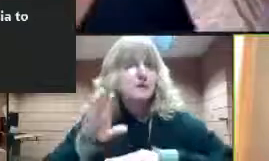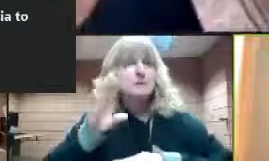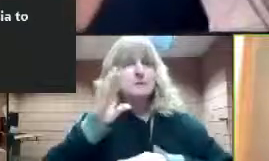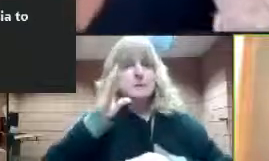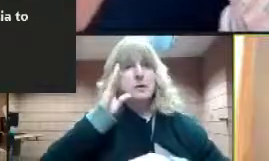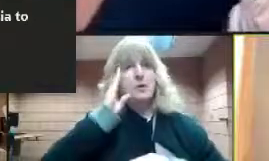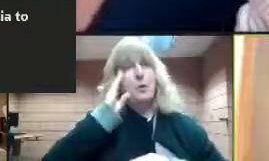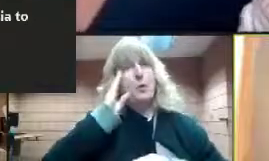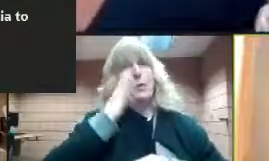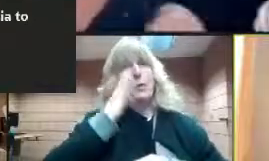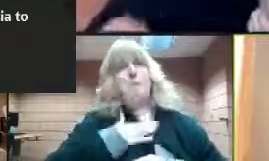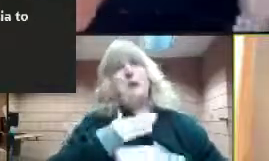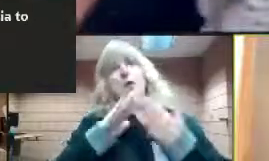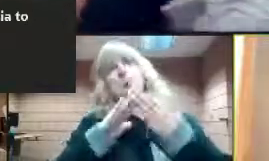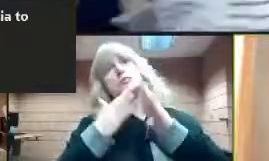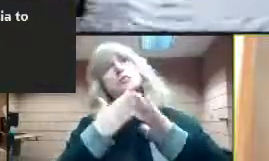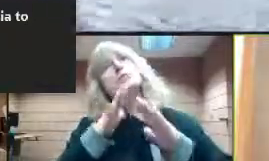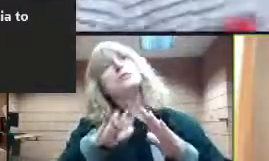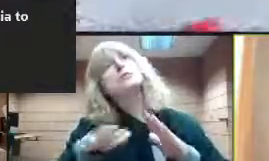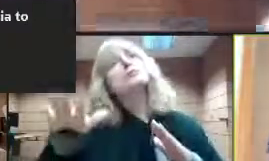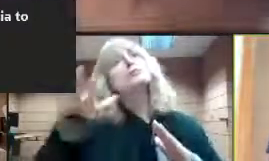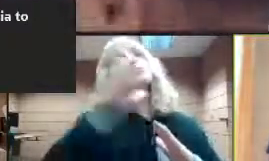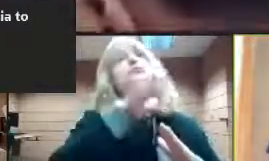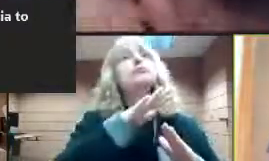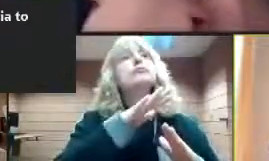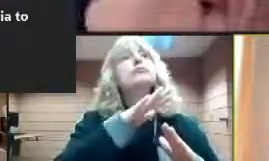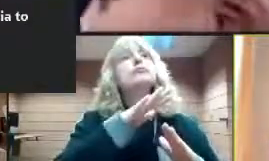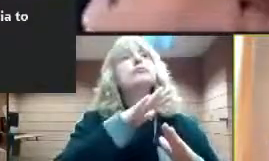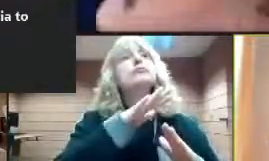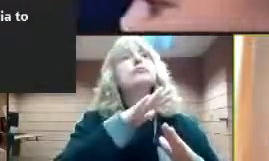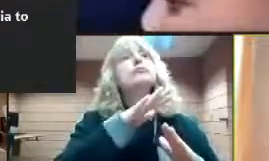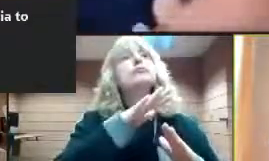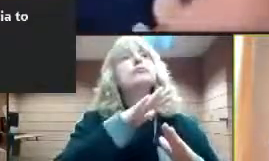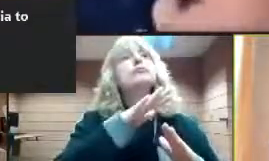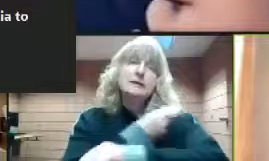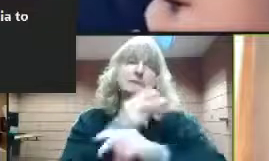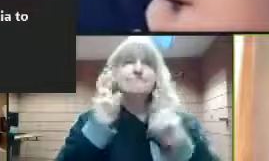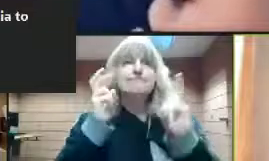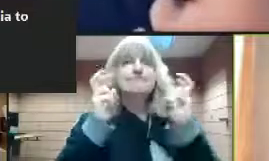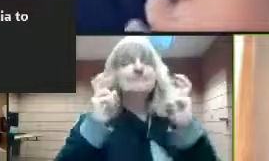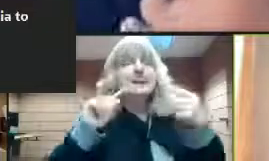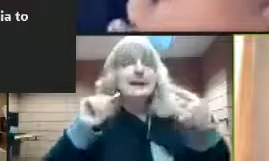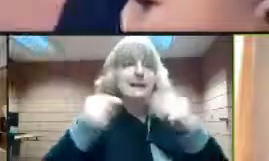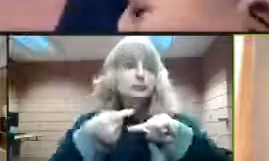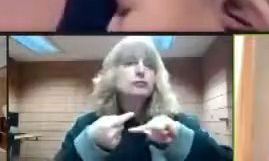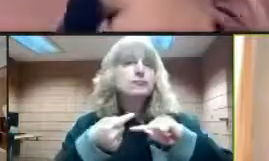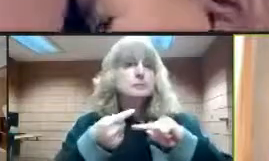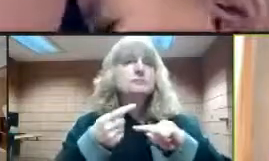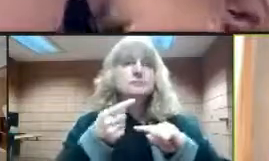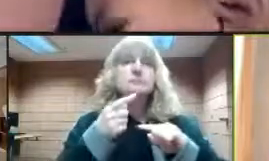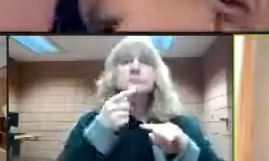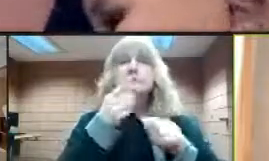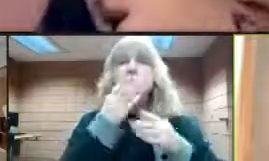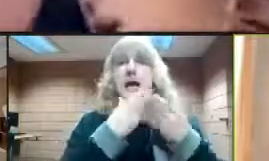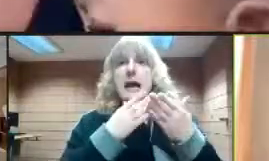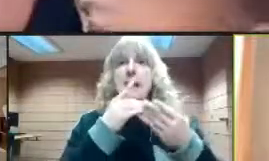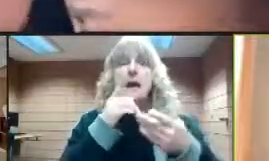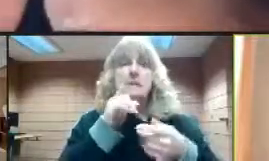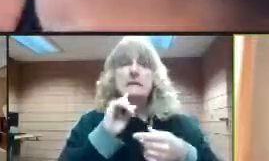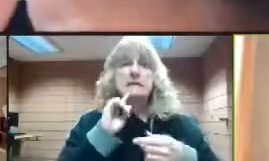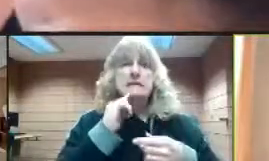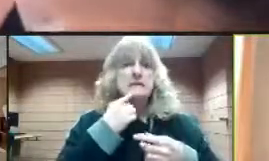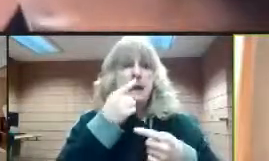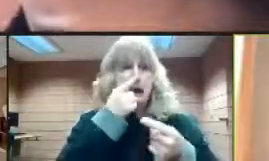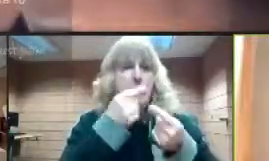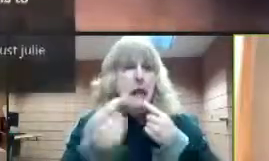had what they consider to be vaccine injuries due to things like severe allergies and allergic